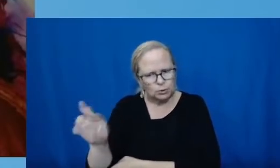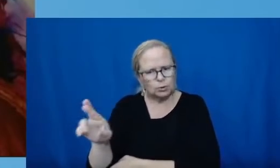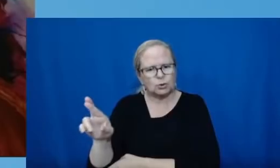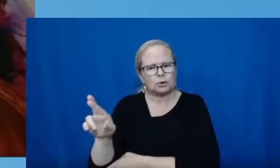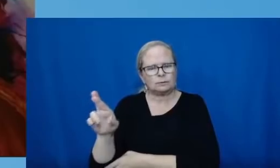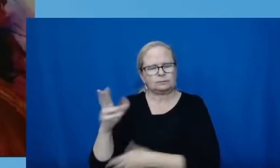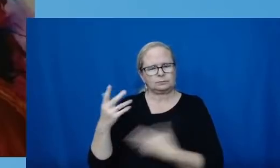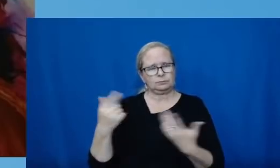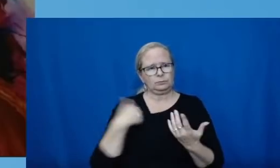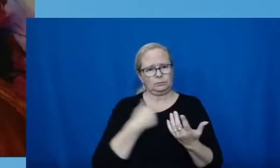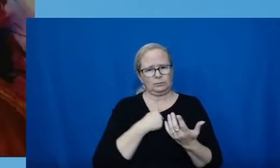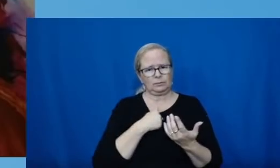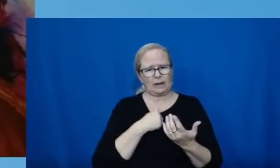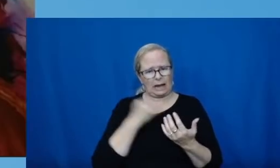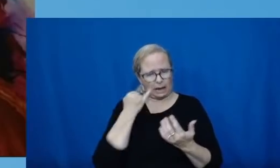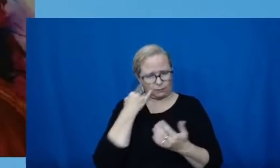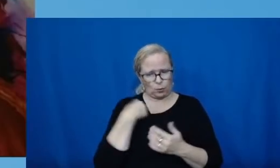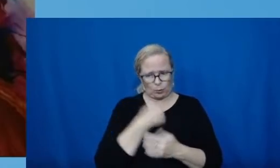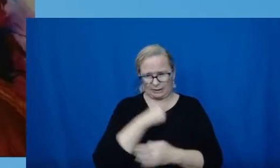wave.